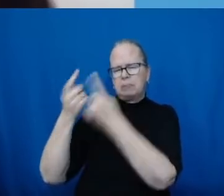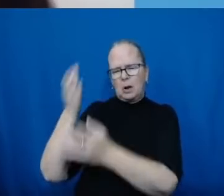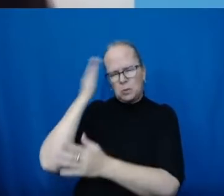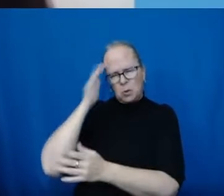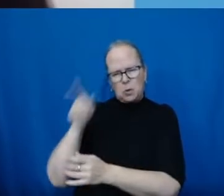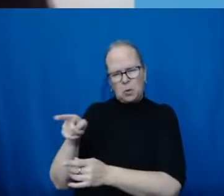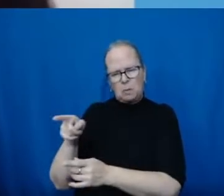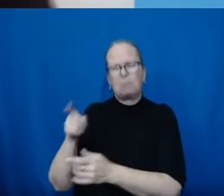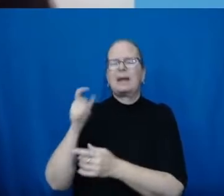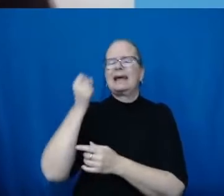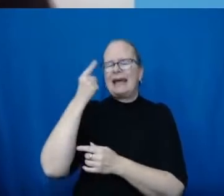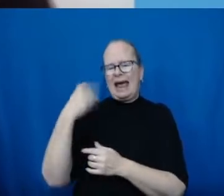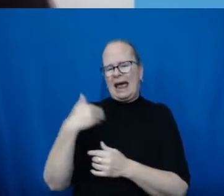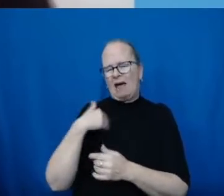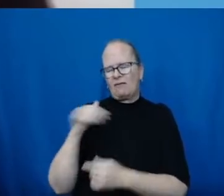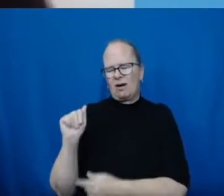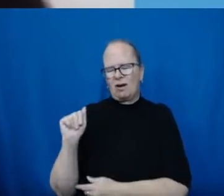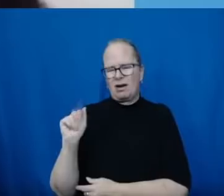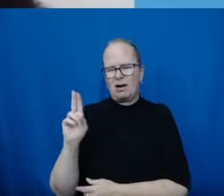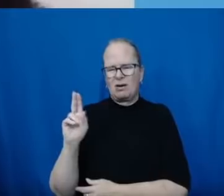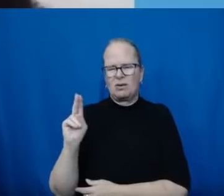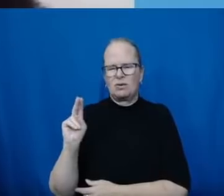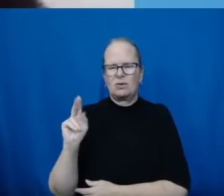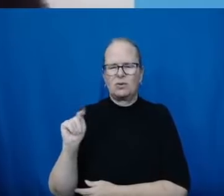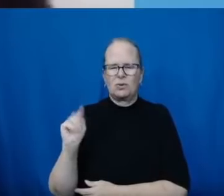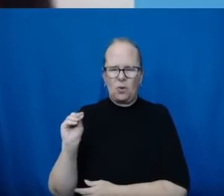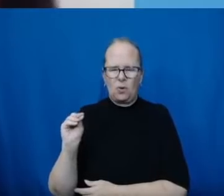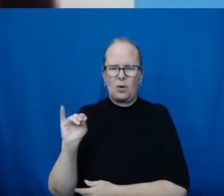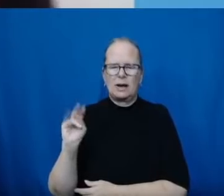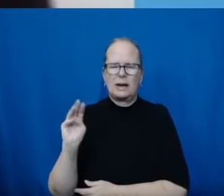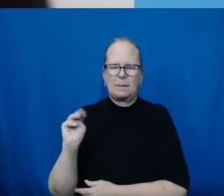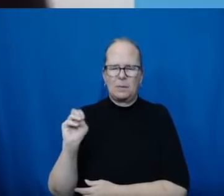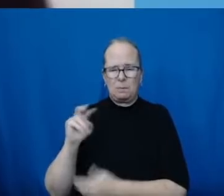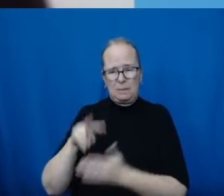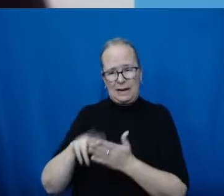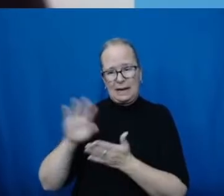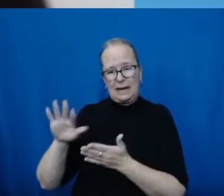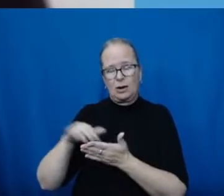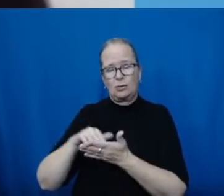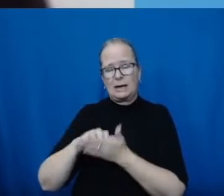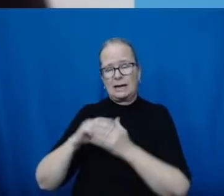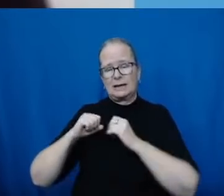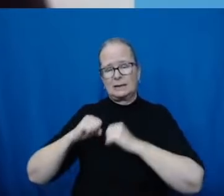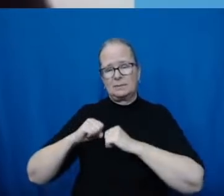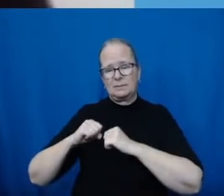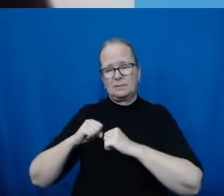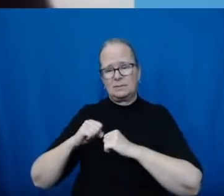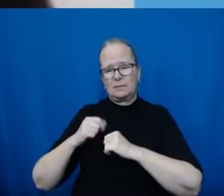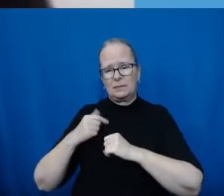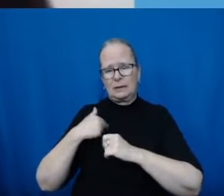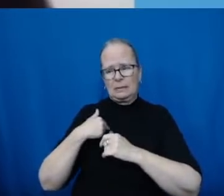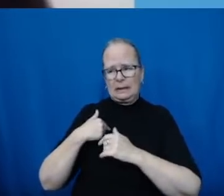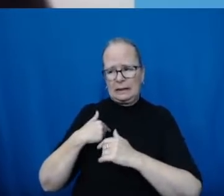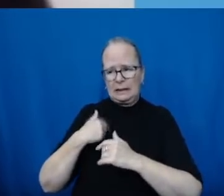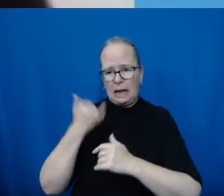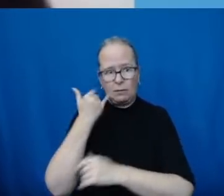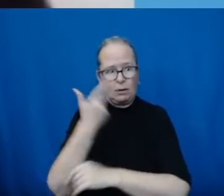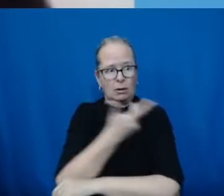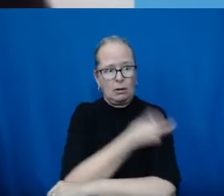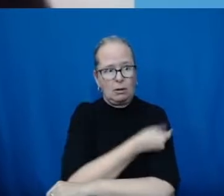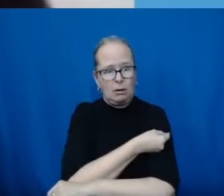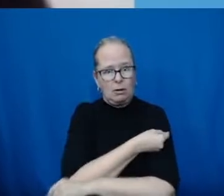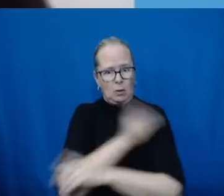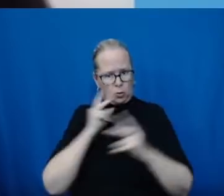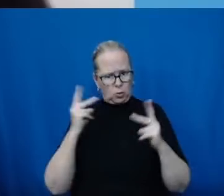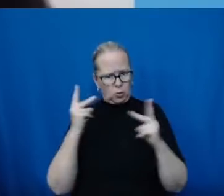themselves were concerned about flaring up if they got the vaccine, or they were hesitant themselves, and then they went on to get it. They've actually become my vaccine